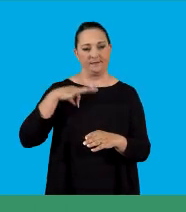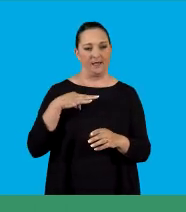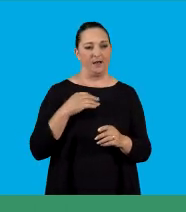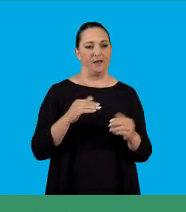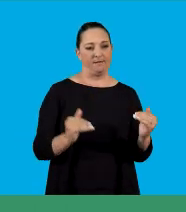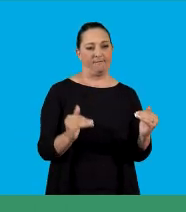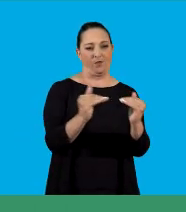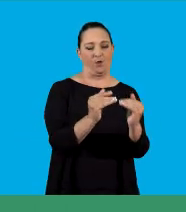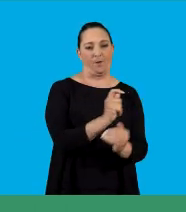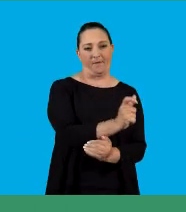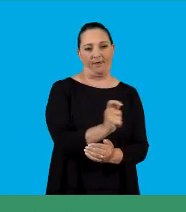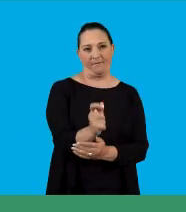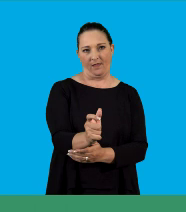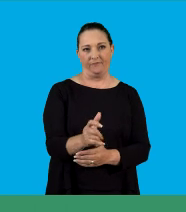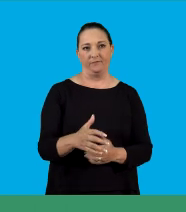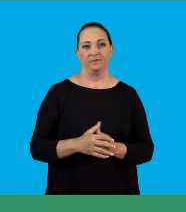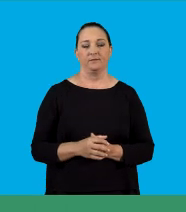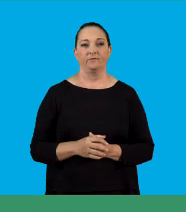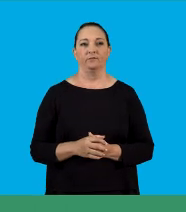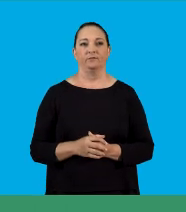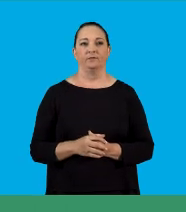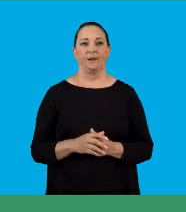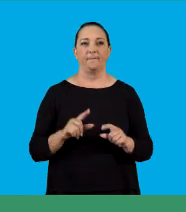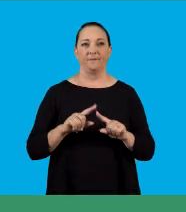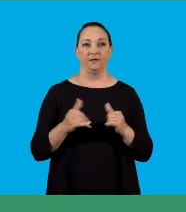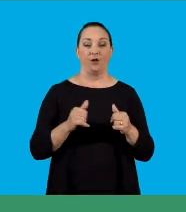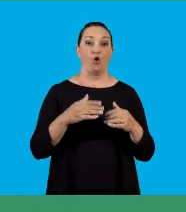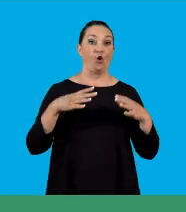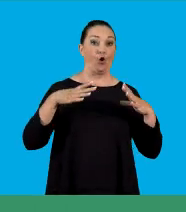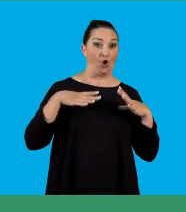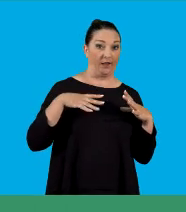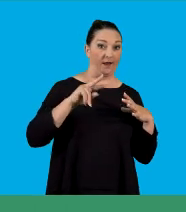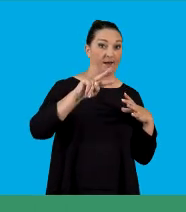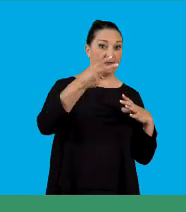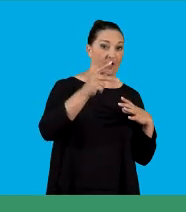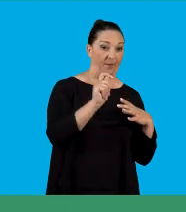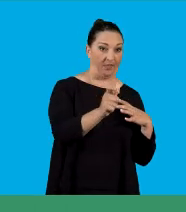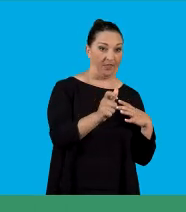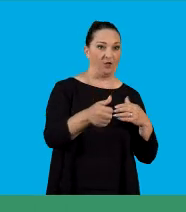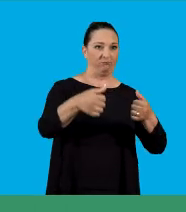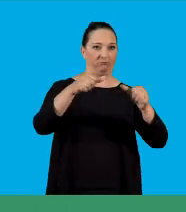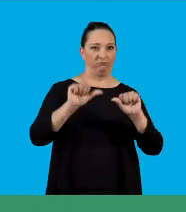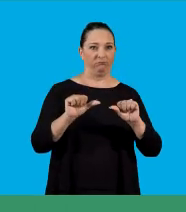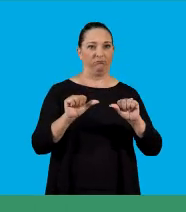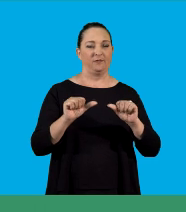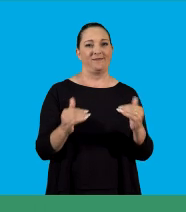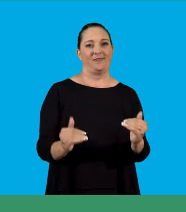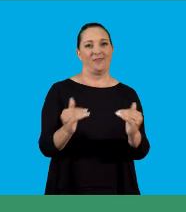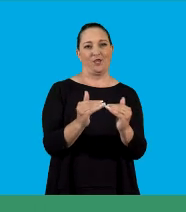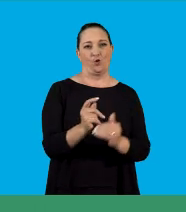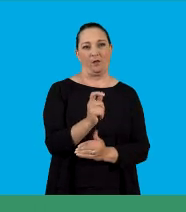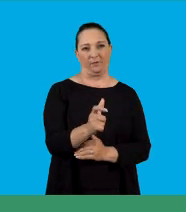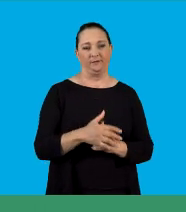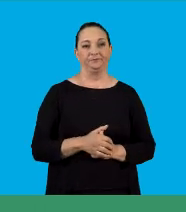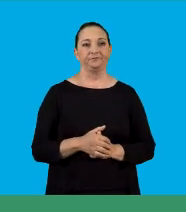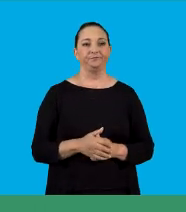Here we're talking about working during holidays, that you receive a double pay, right? Those are the keywords. Human resource